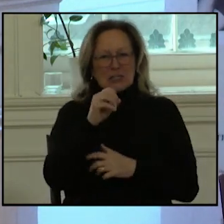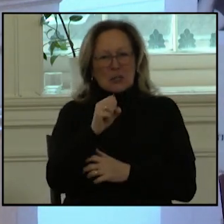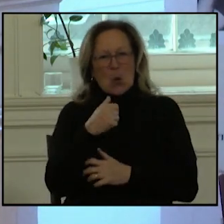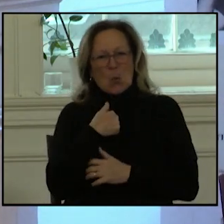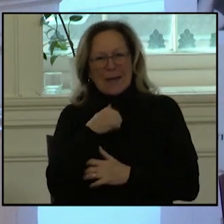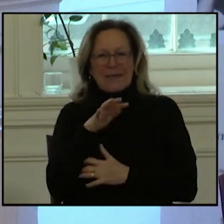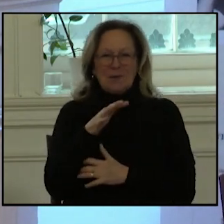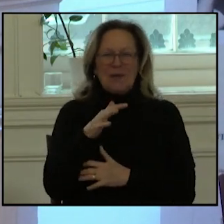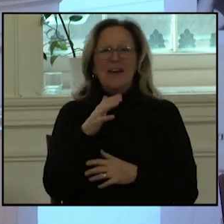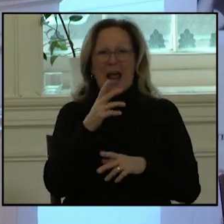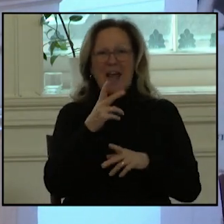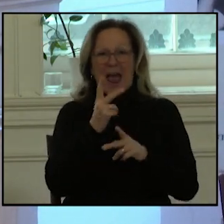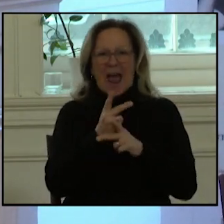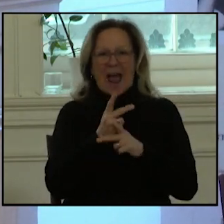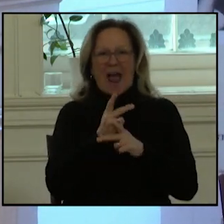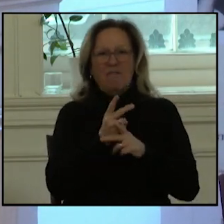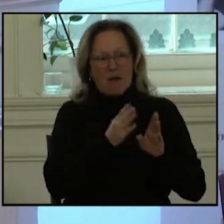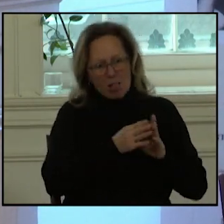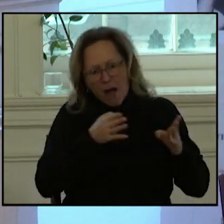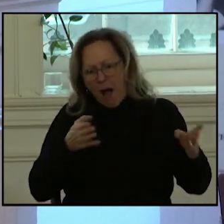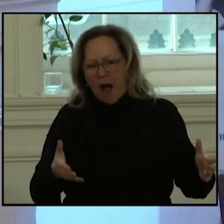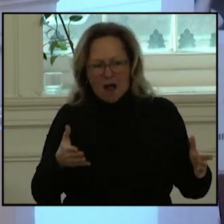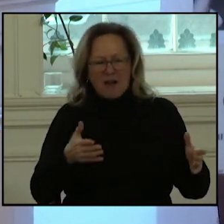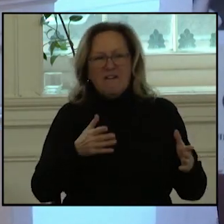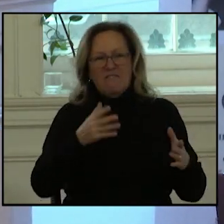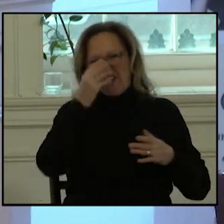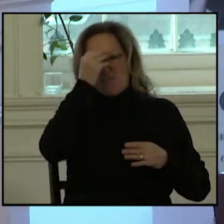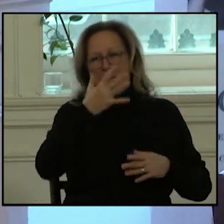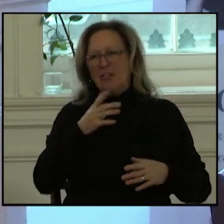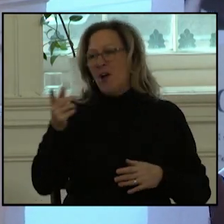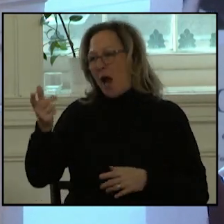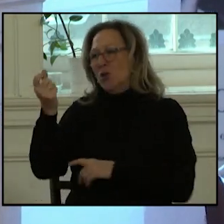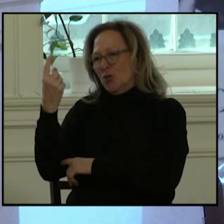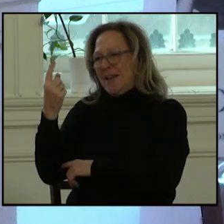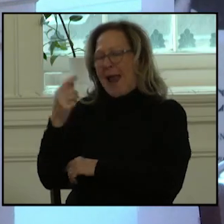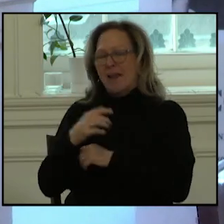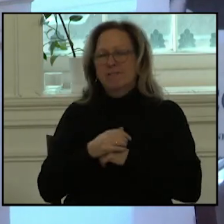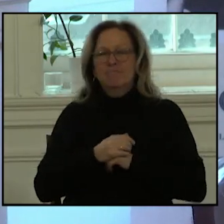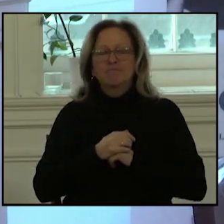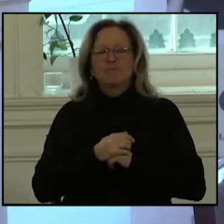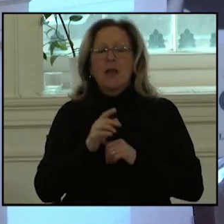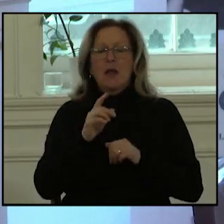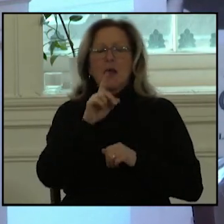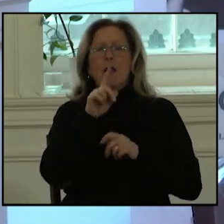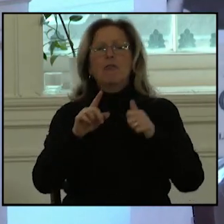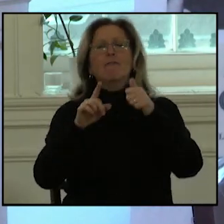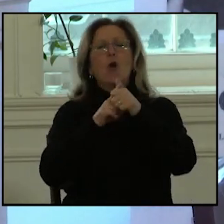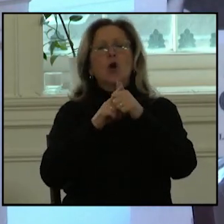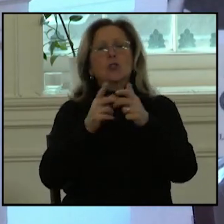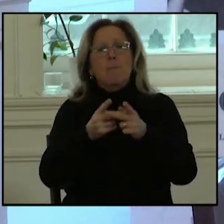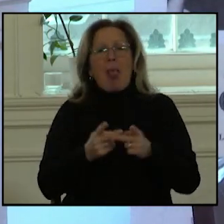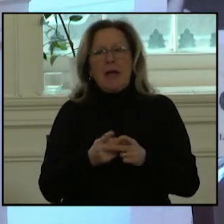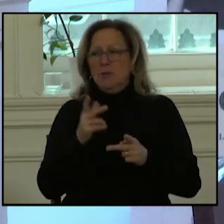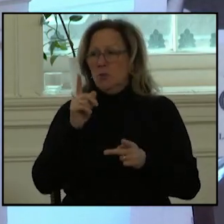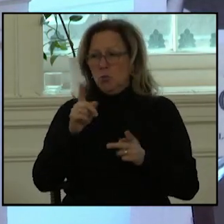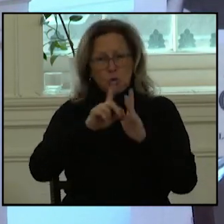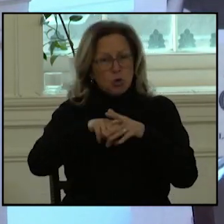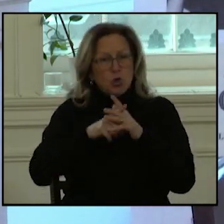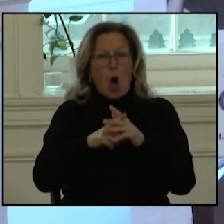have a log of that information. So I'm with you. I think it's the first place you start,